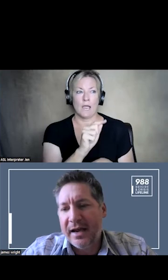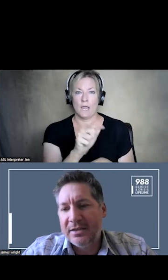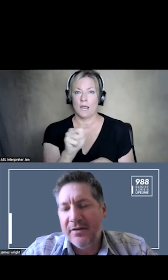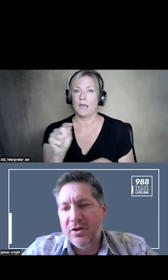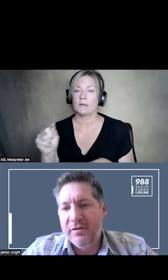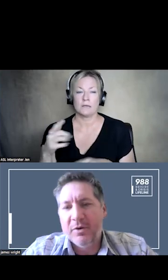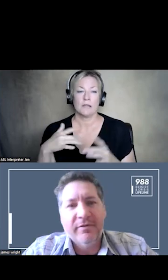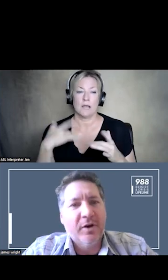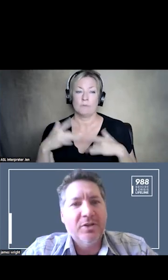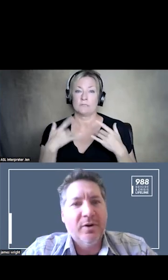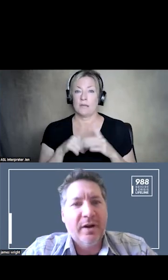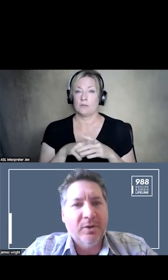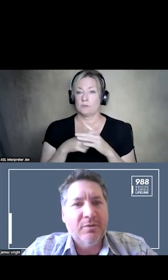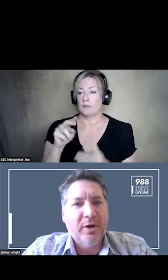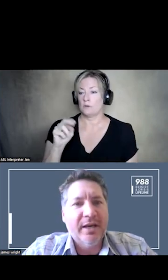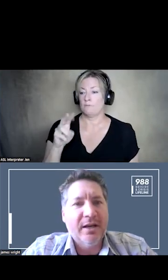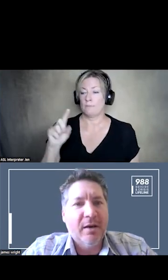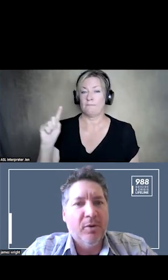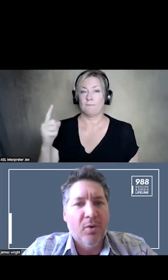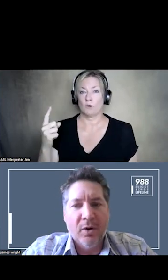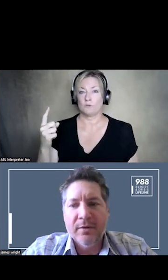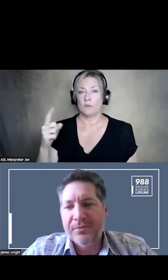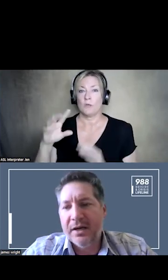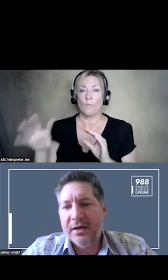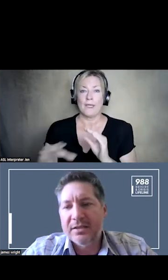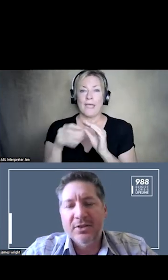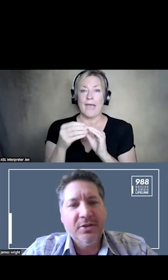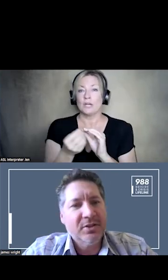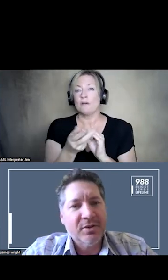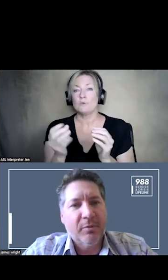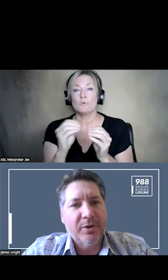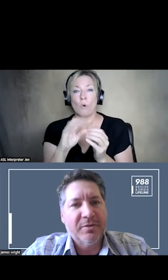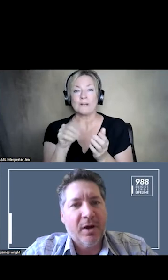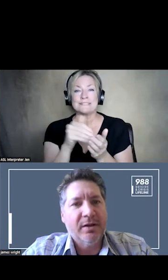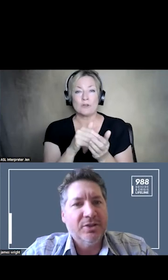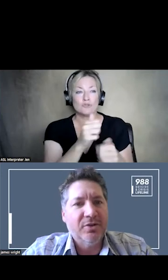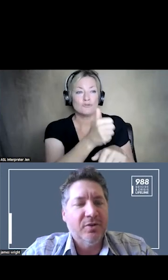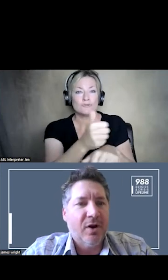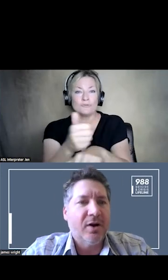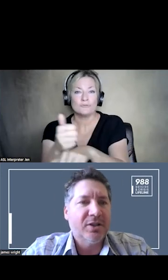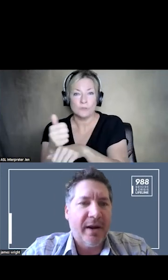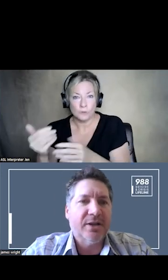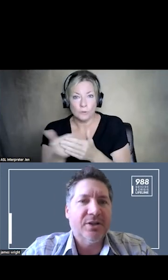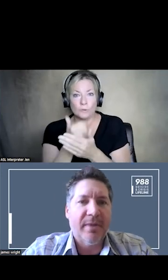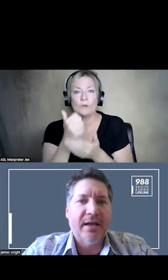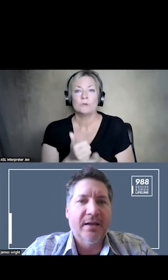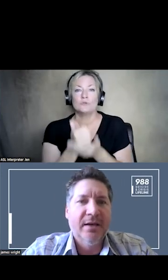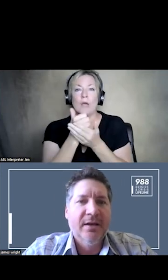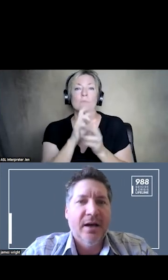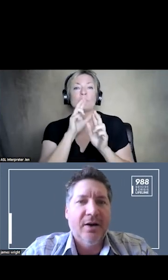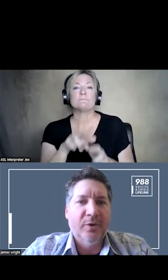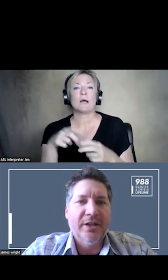that as of November 1st, we were able to bring in a couple more centers to help respond to our Spanish